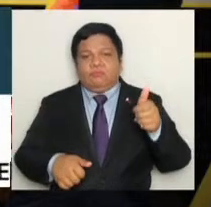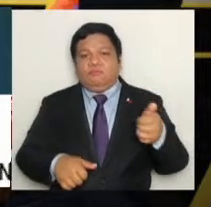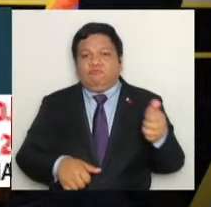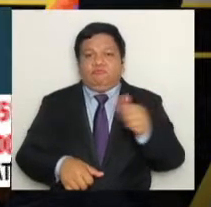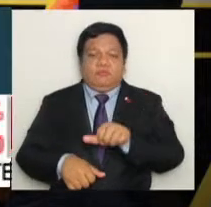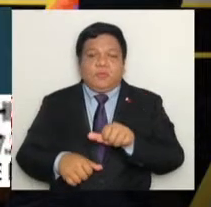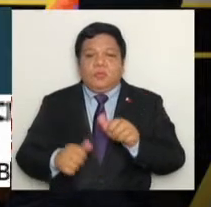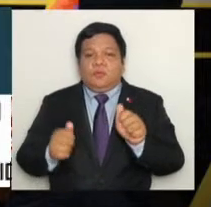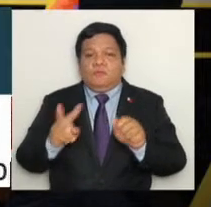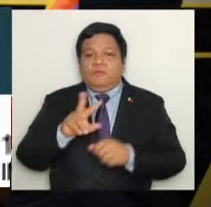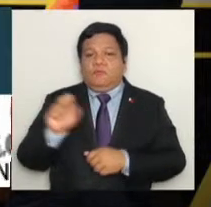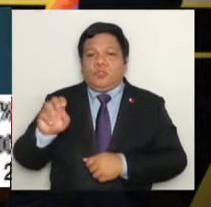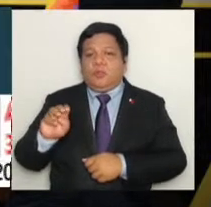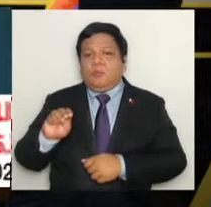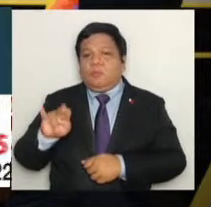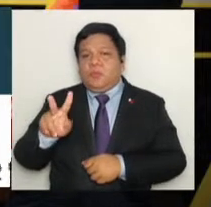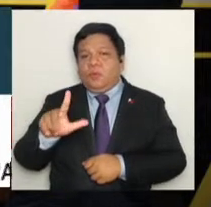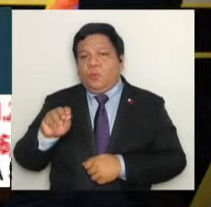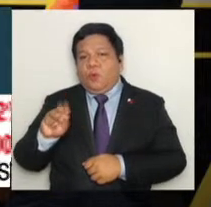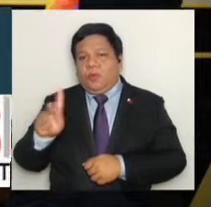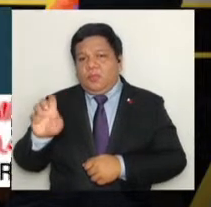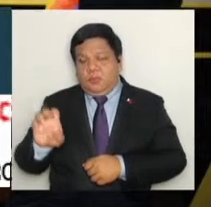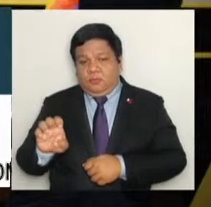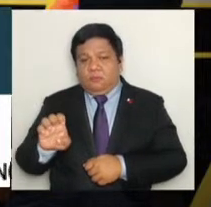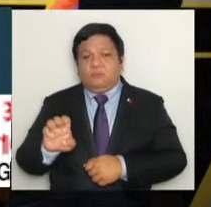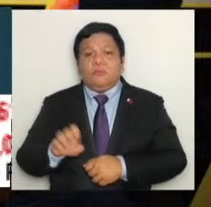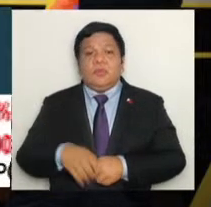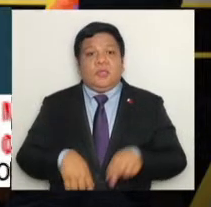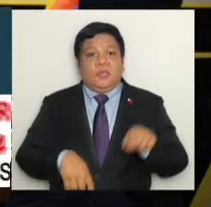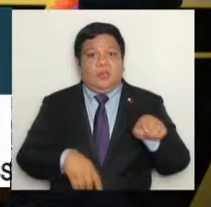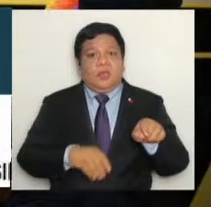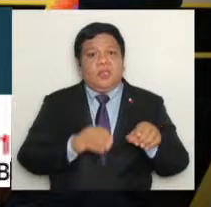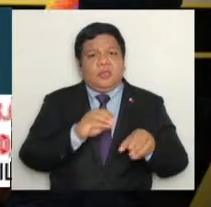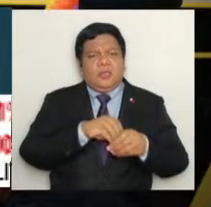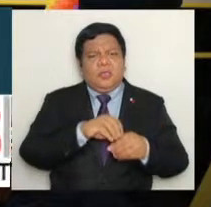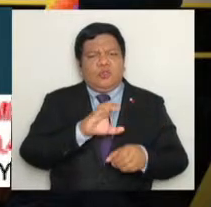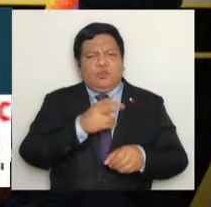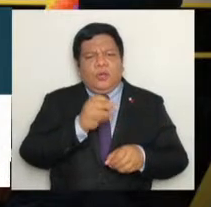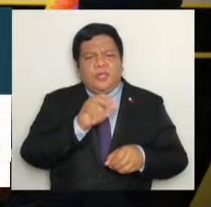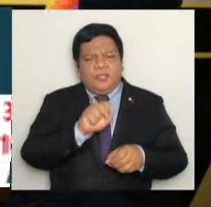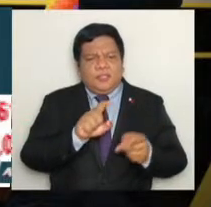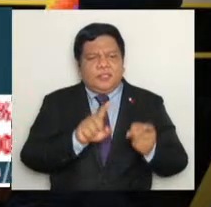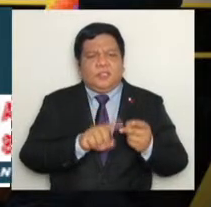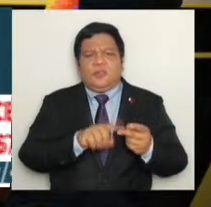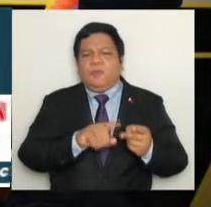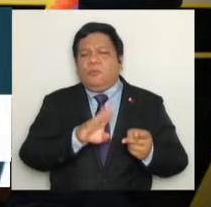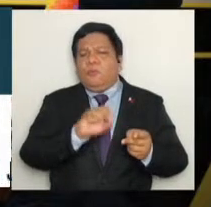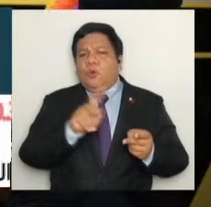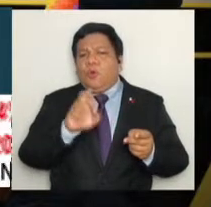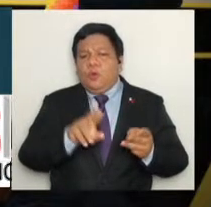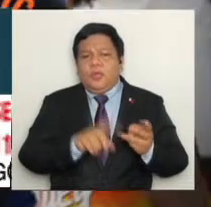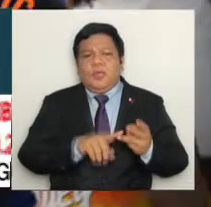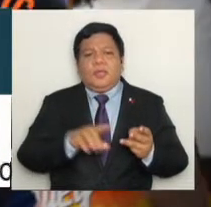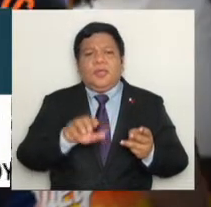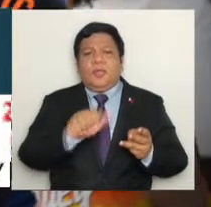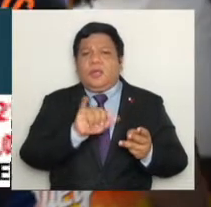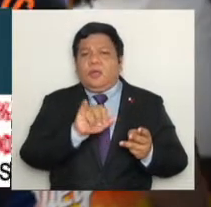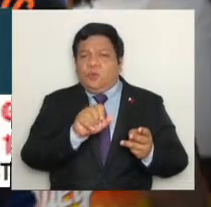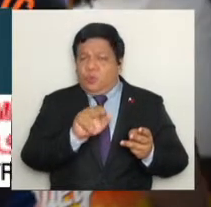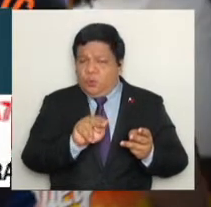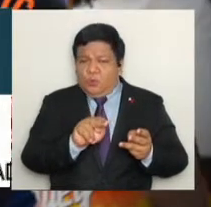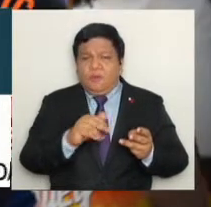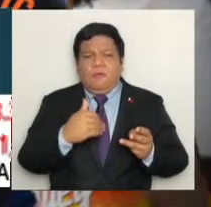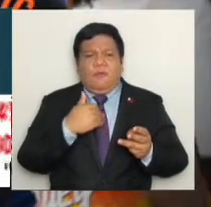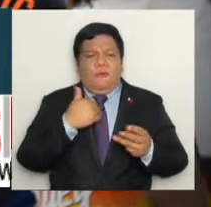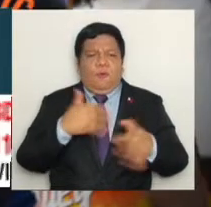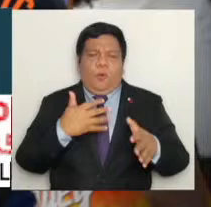the Milwaukee Bucks. Suns veteran Chris Paul and young stars Devin Booker and DeAndre Ayton had scintillating performances